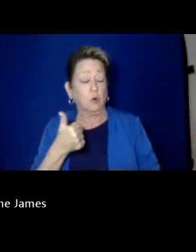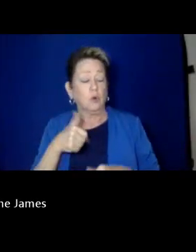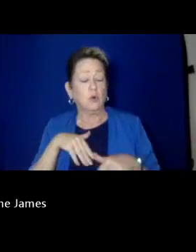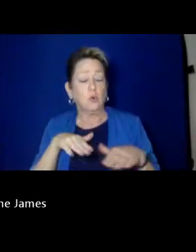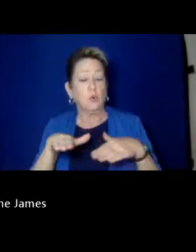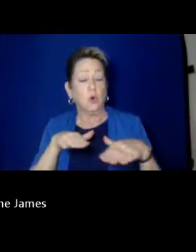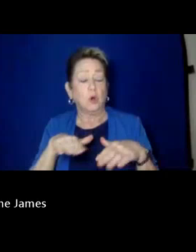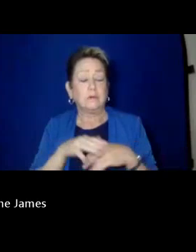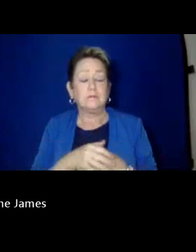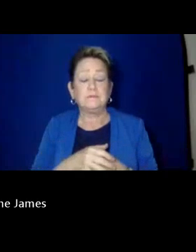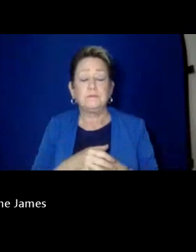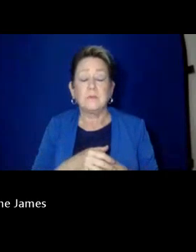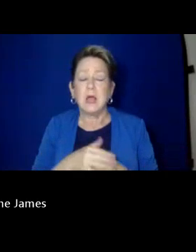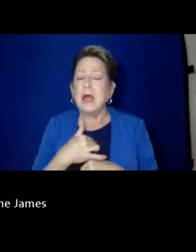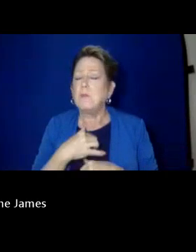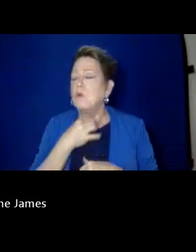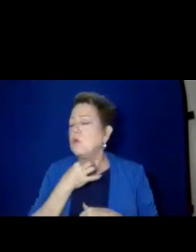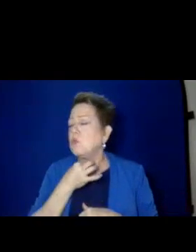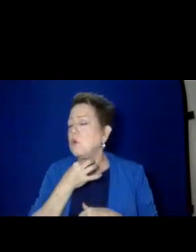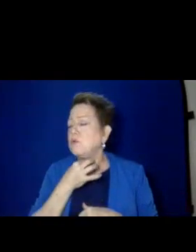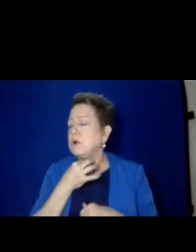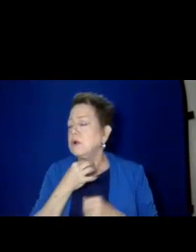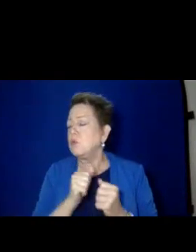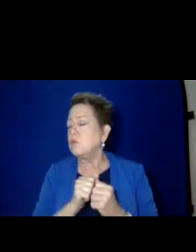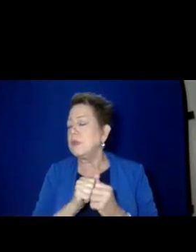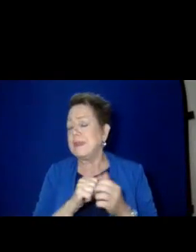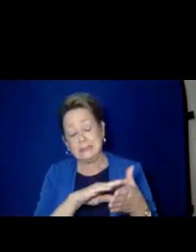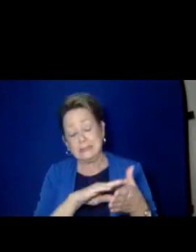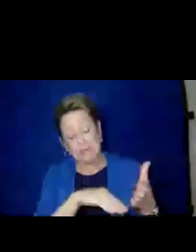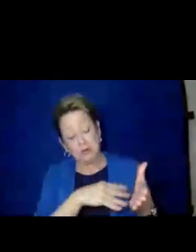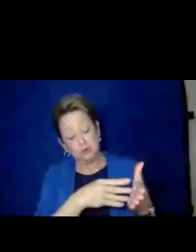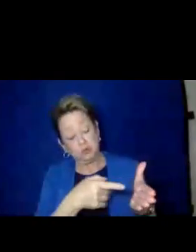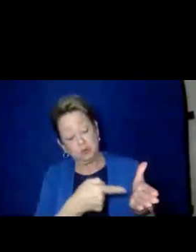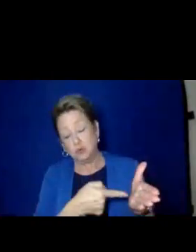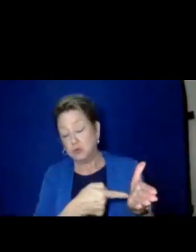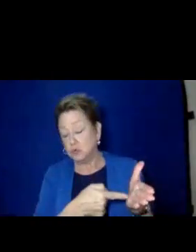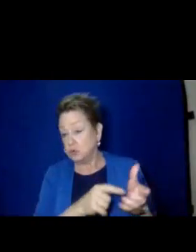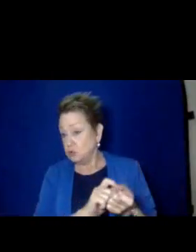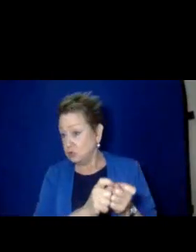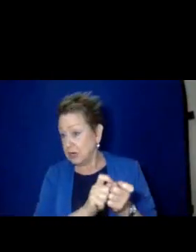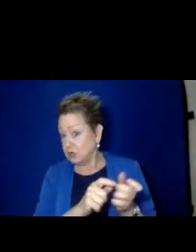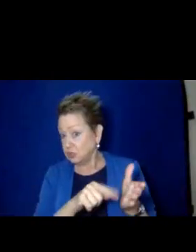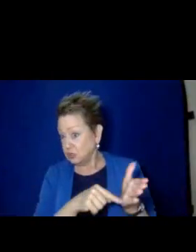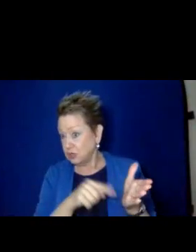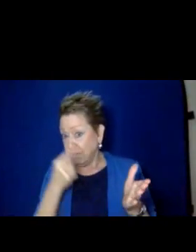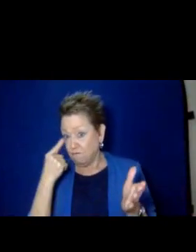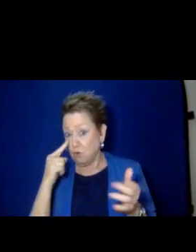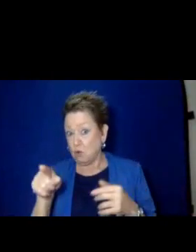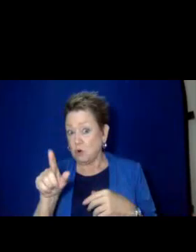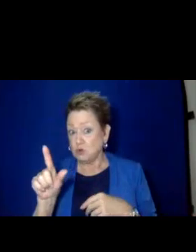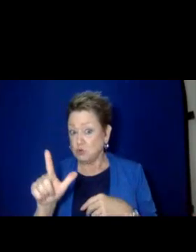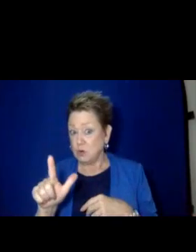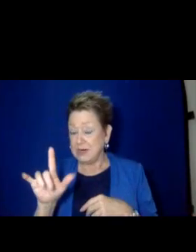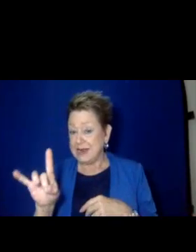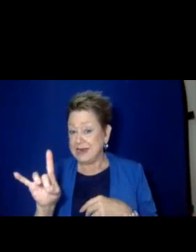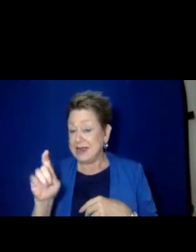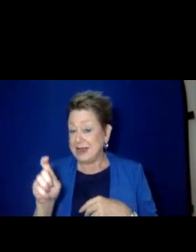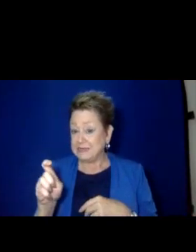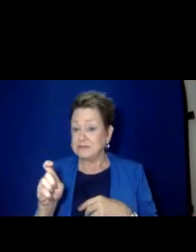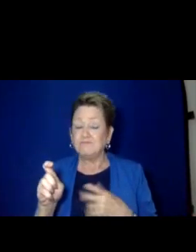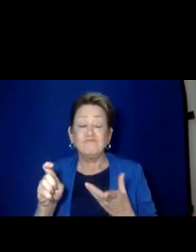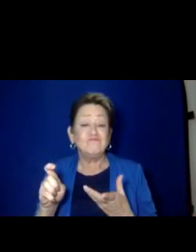I'm wondering, with the schedule, what the schedule changes look like for the 28X, and if